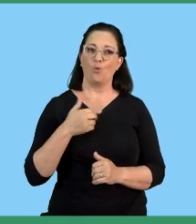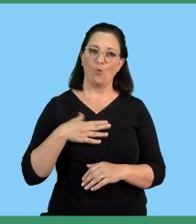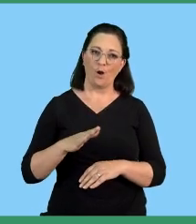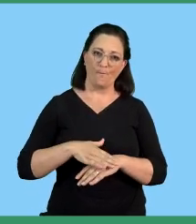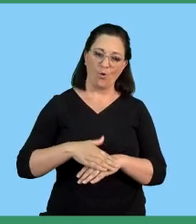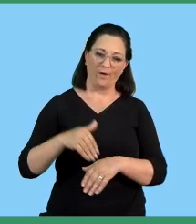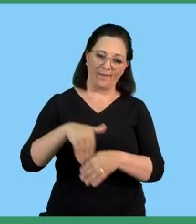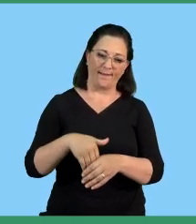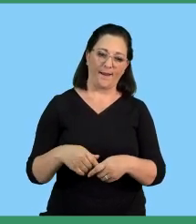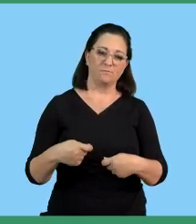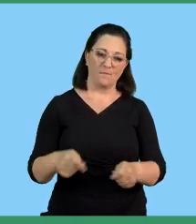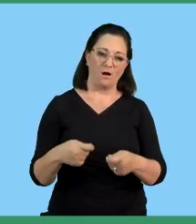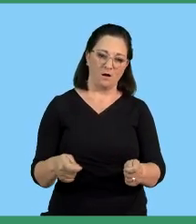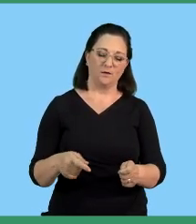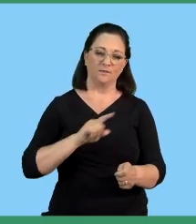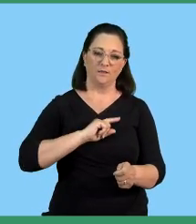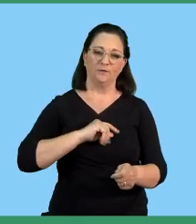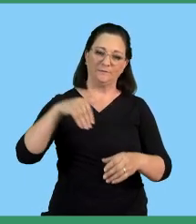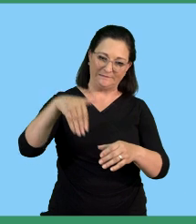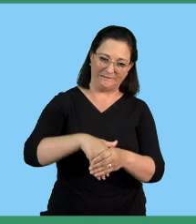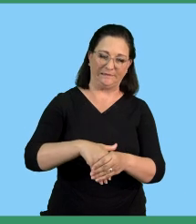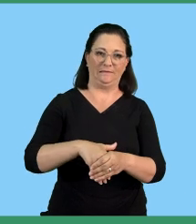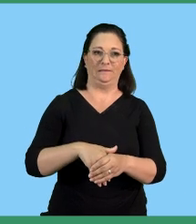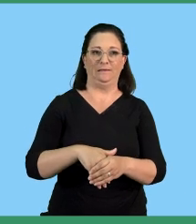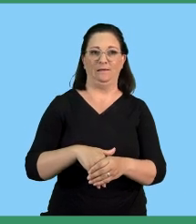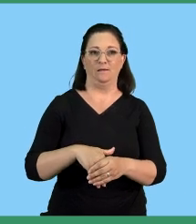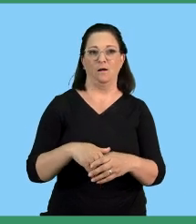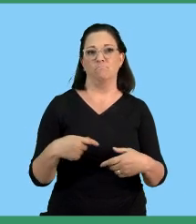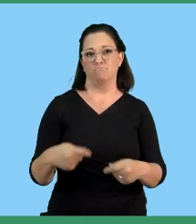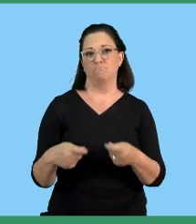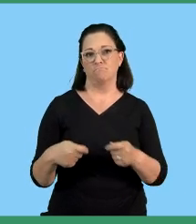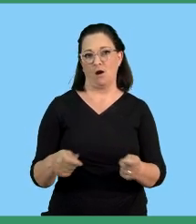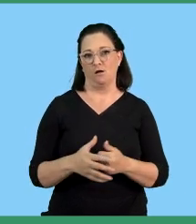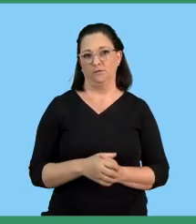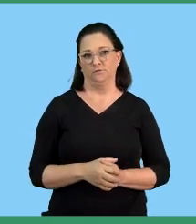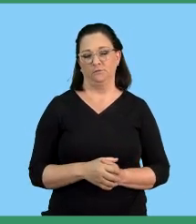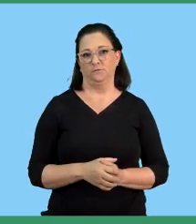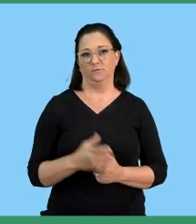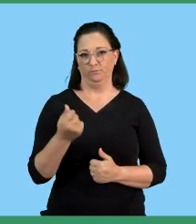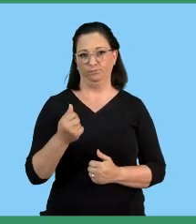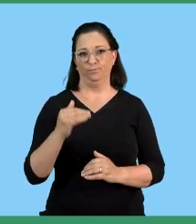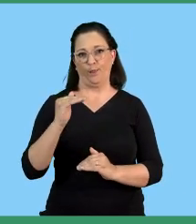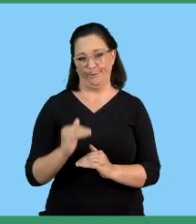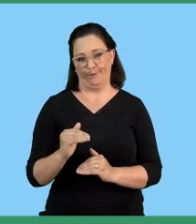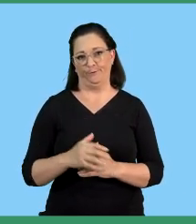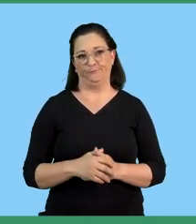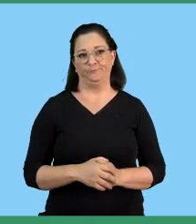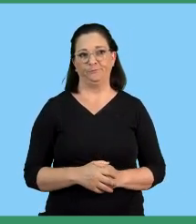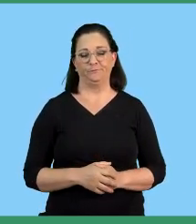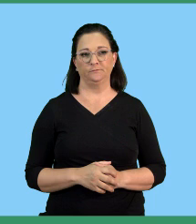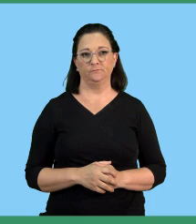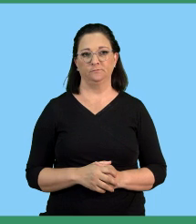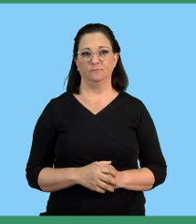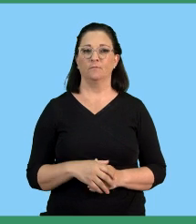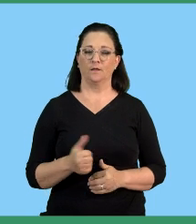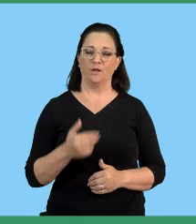the market share, just know it's market penetration. So by lowering the prices of their products to increase the